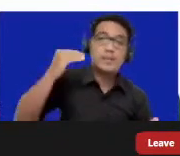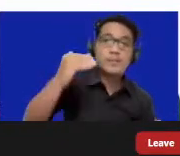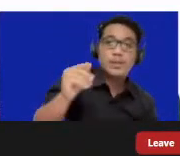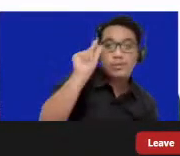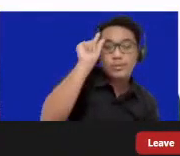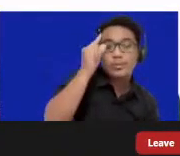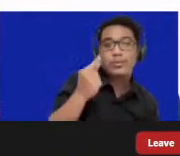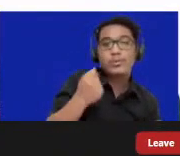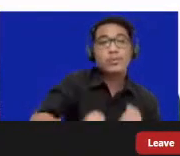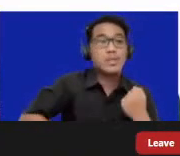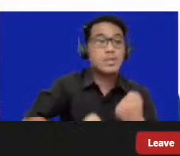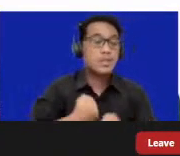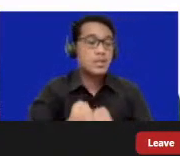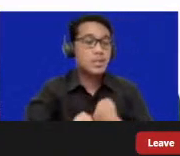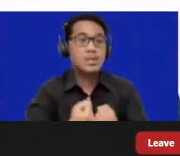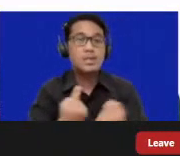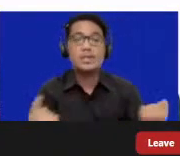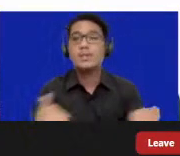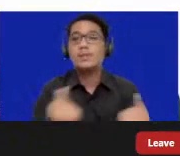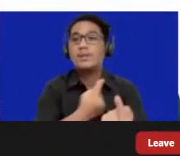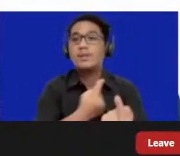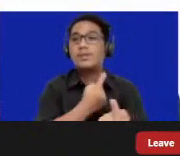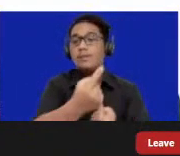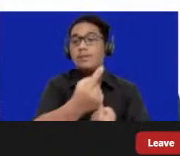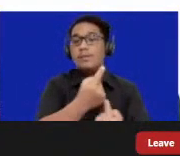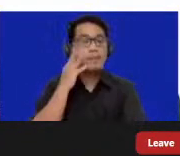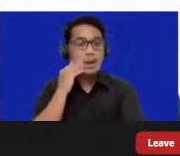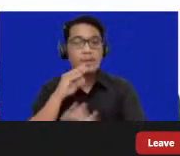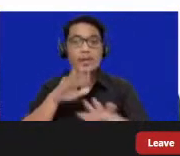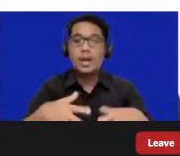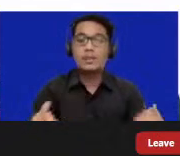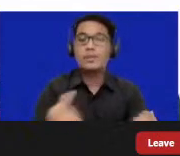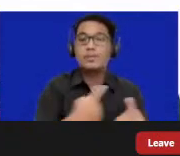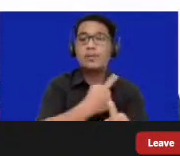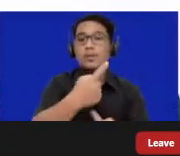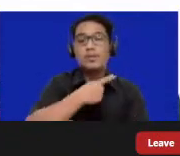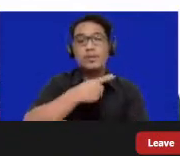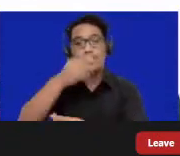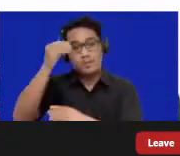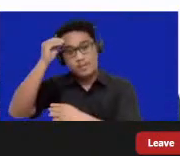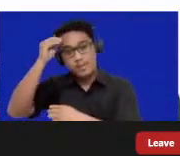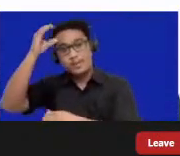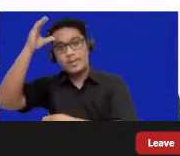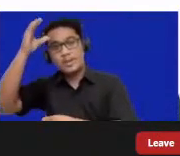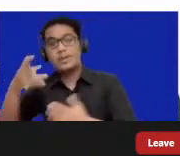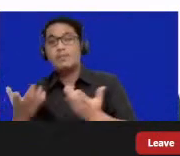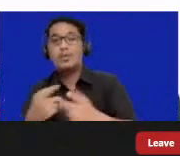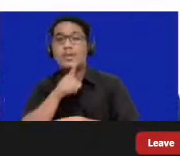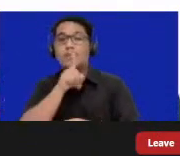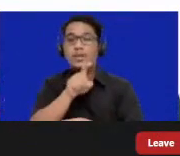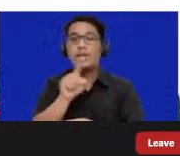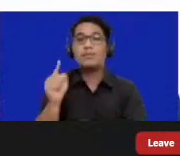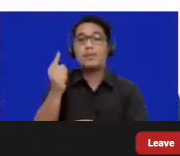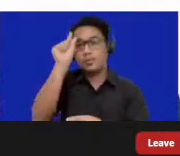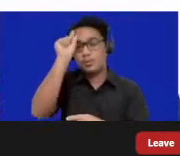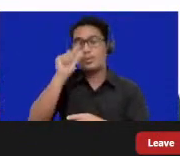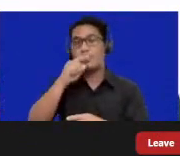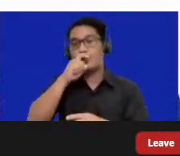observations, which include also visits. Maybe the first question to Mr. Ahmadul is, how would